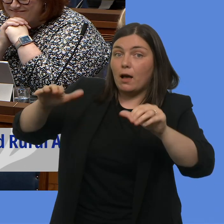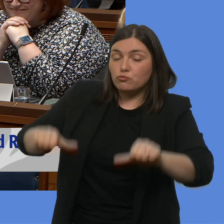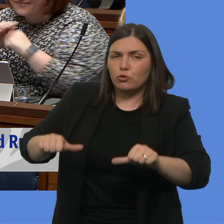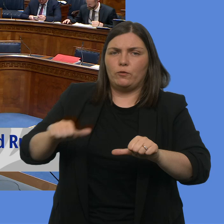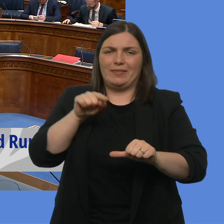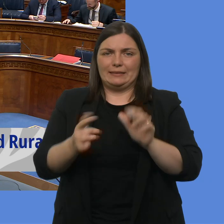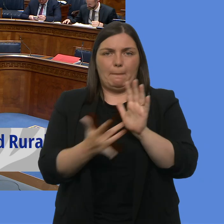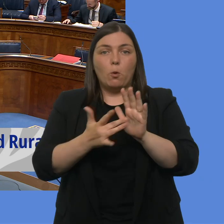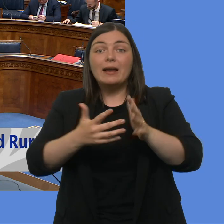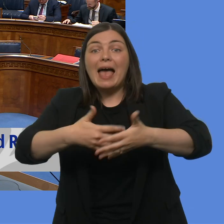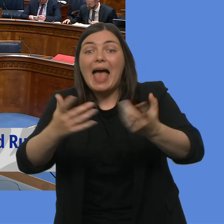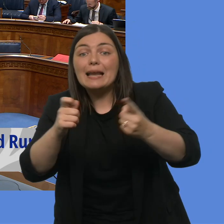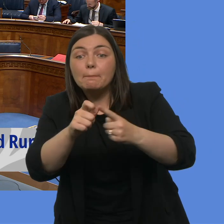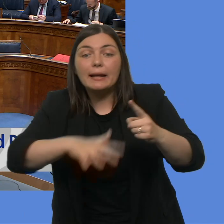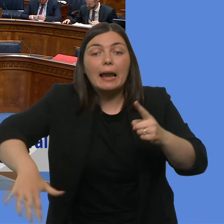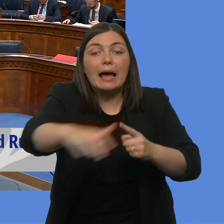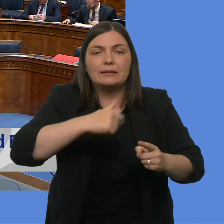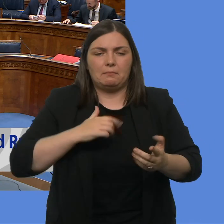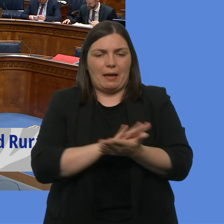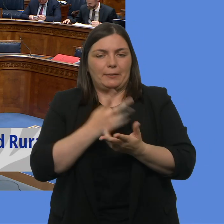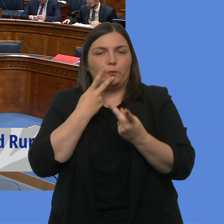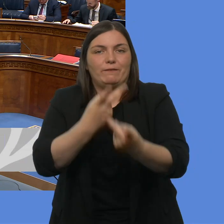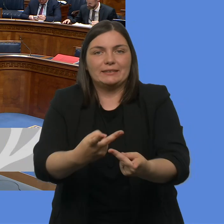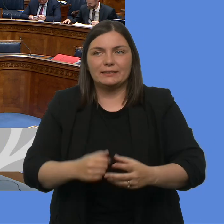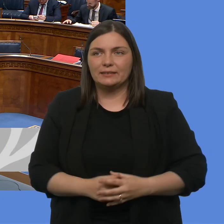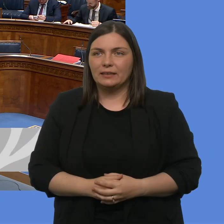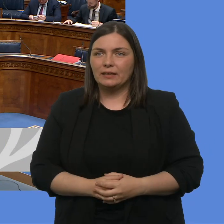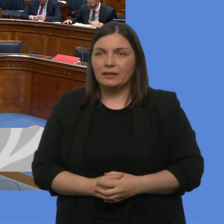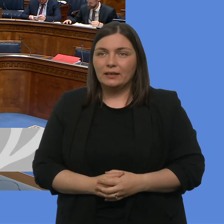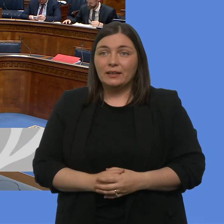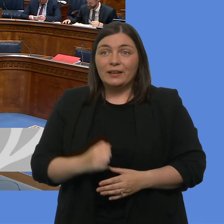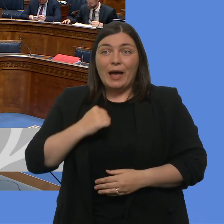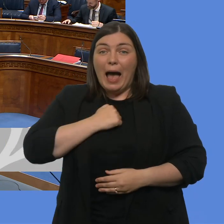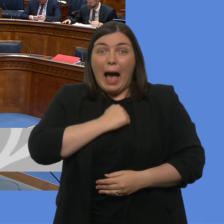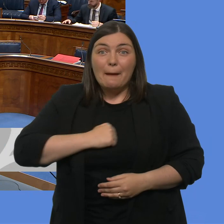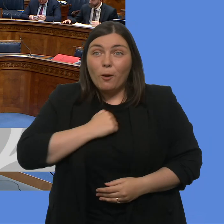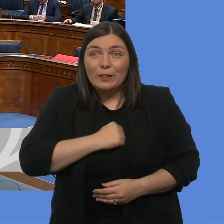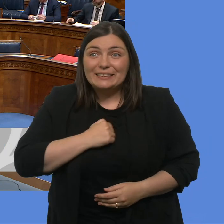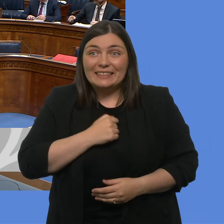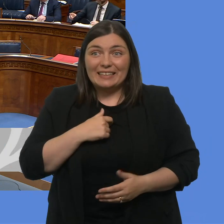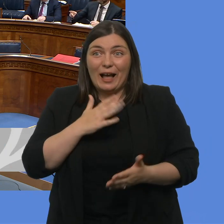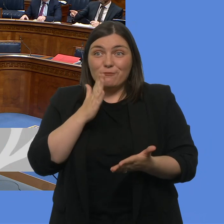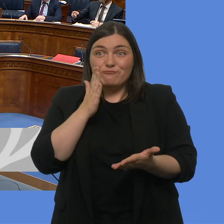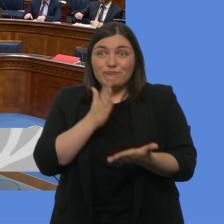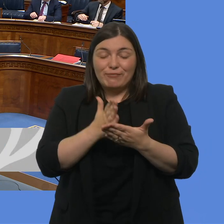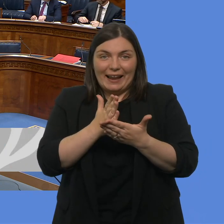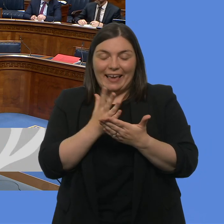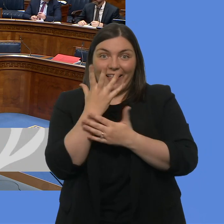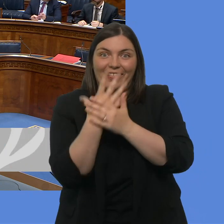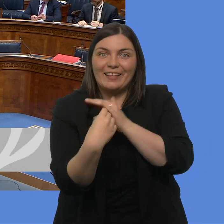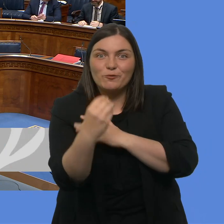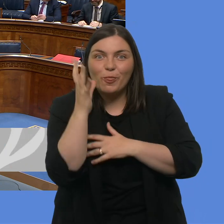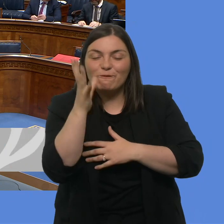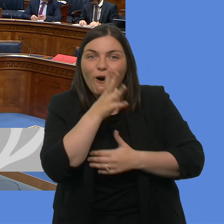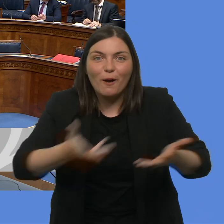North Antrim. Apologies, Minister. I was genuinely so engrossed in what you were talking about in terms of our farmers and the issues that are